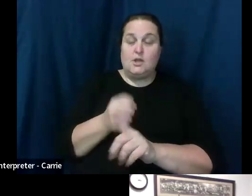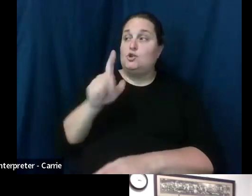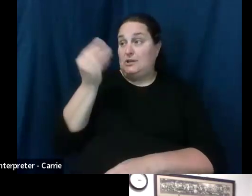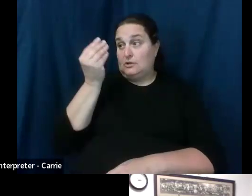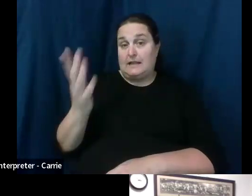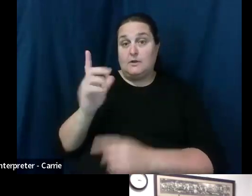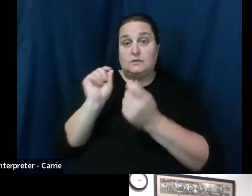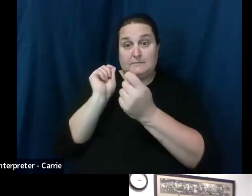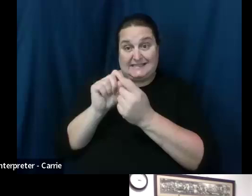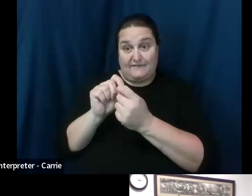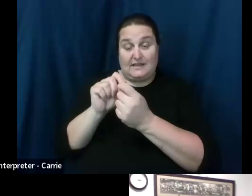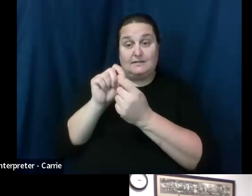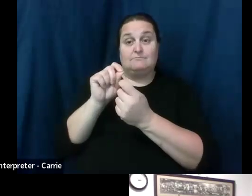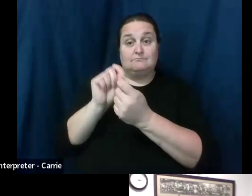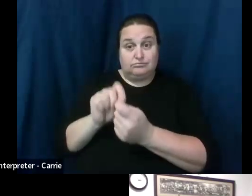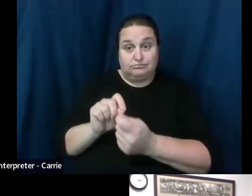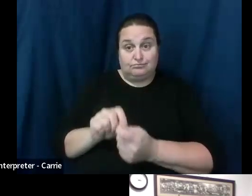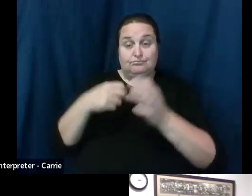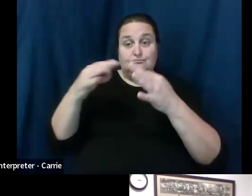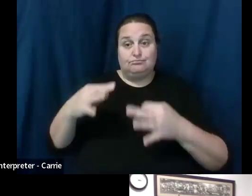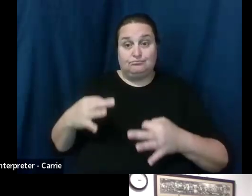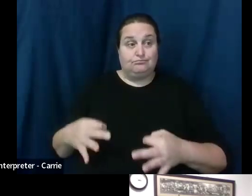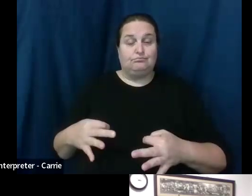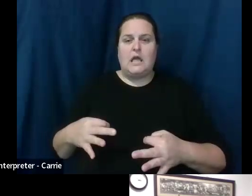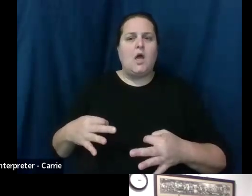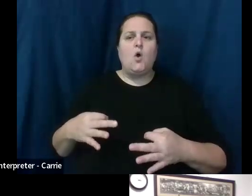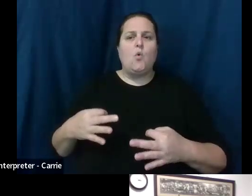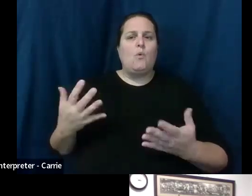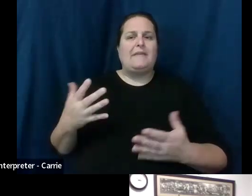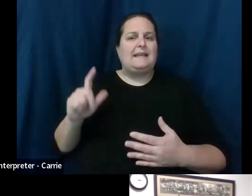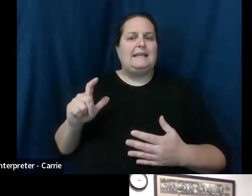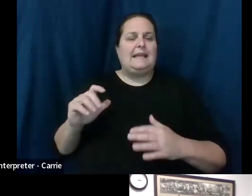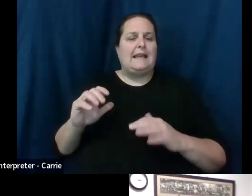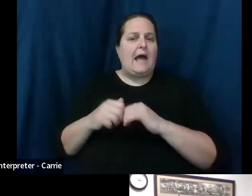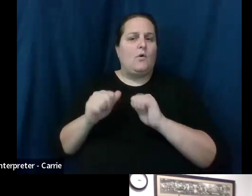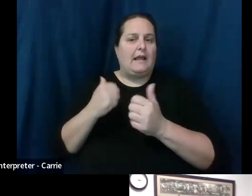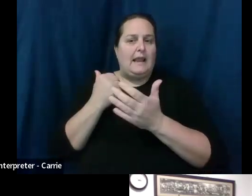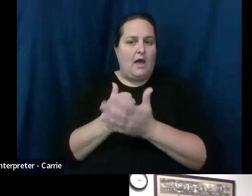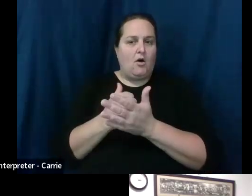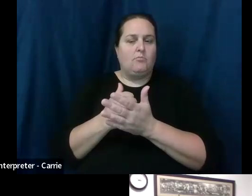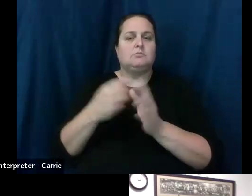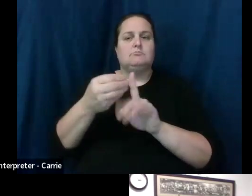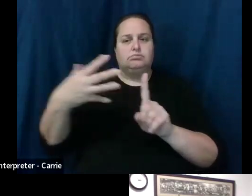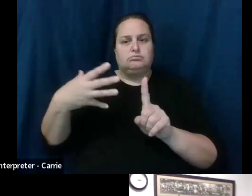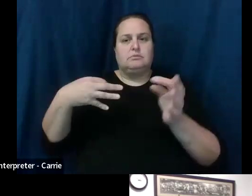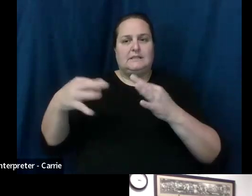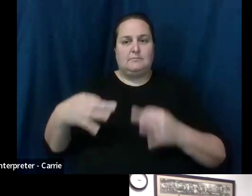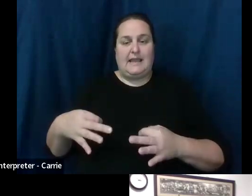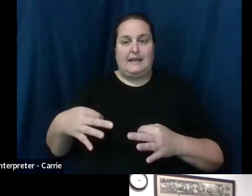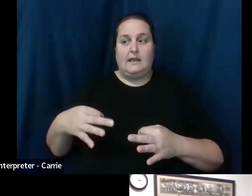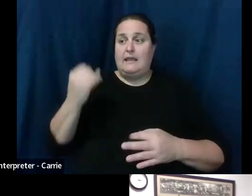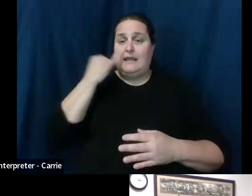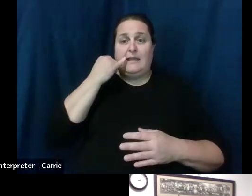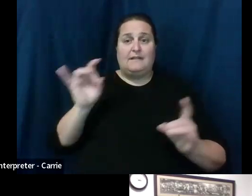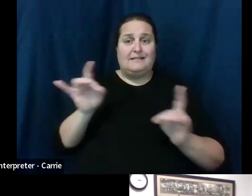and detailed instructions about any special care that is needed. And you want to explain what you might need to recover from a disaster,